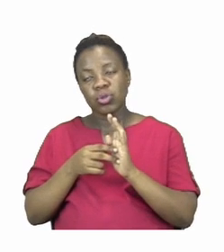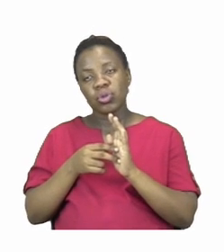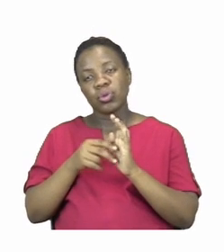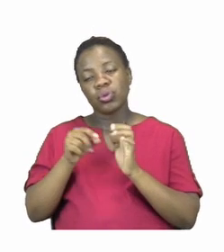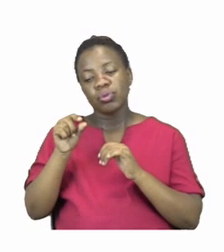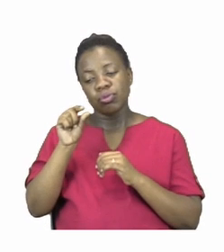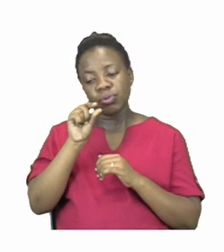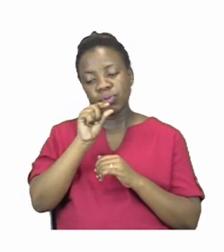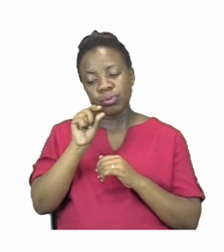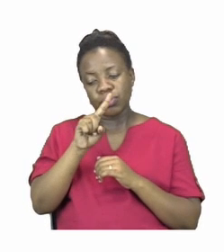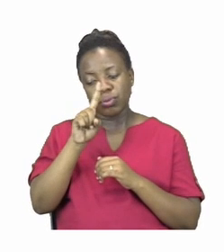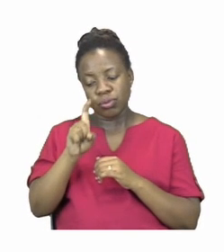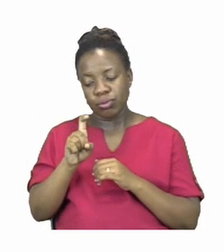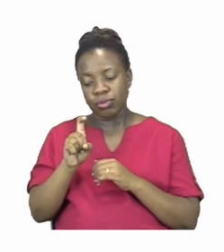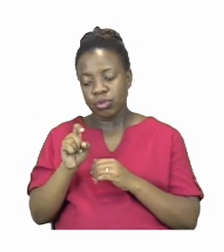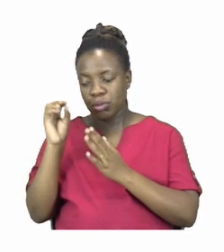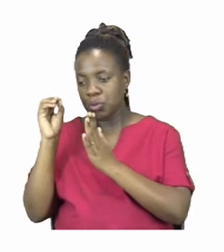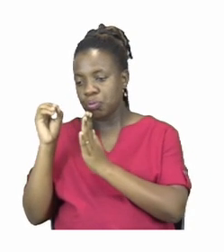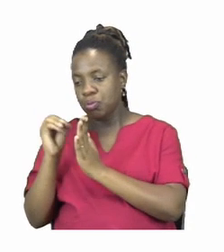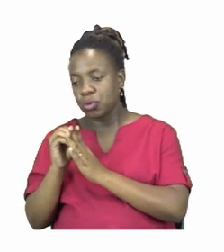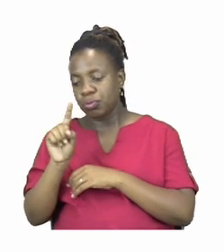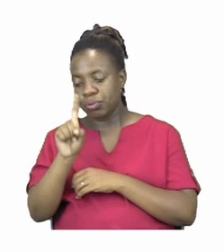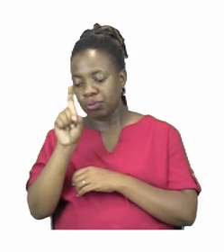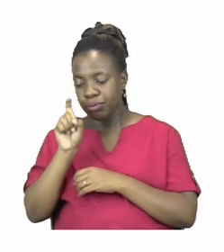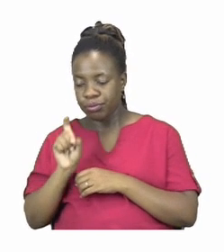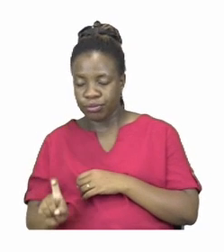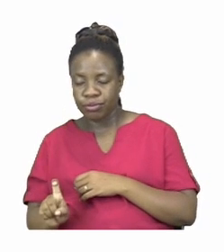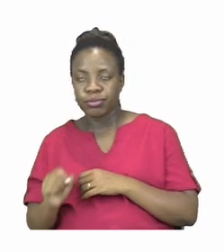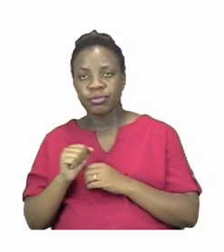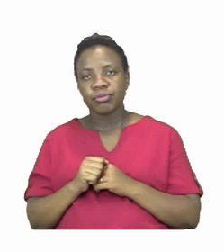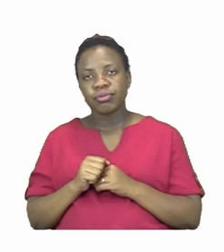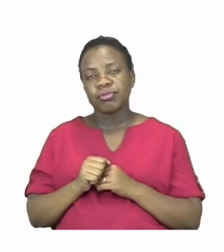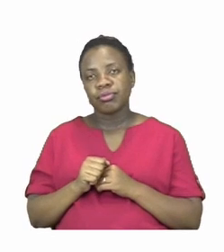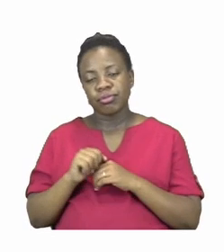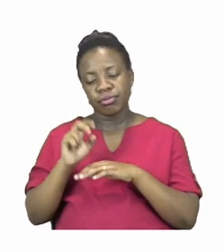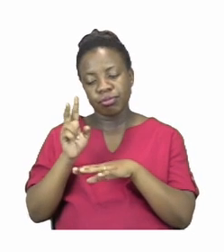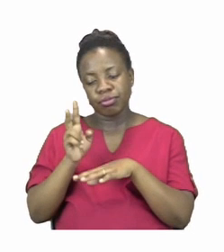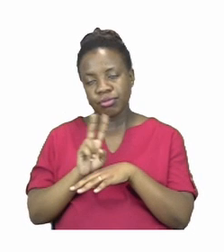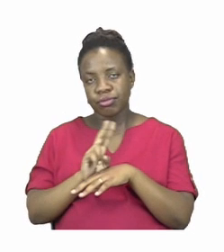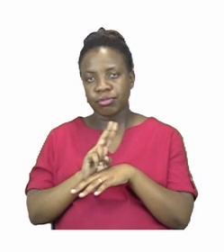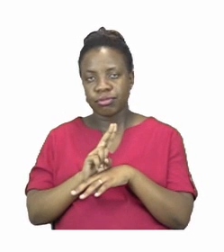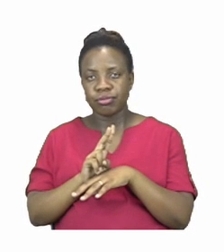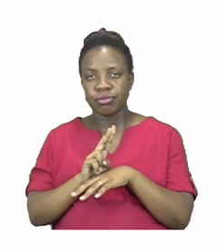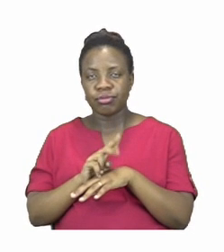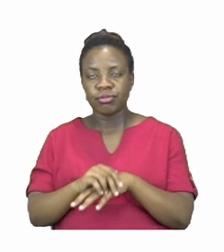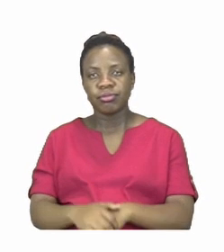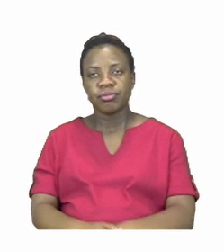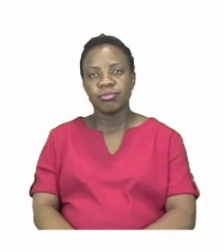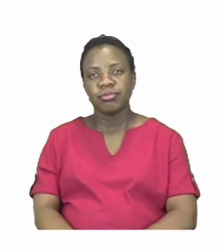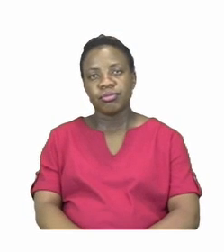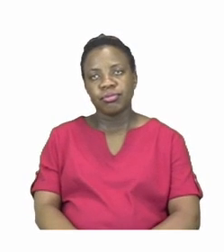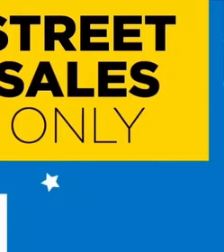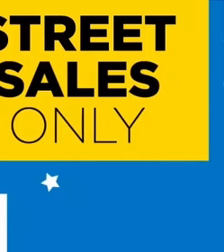you move on to the next one. Have fun, and I'll see you when you're done after the advert